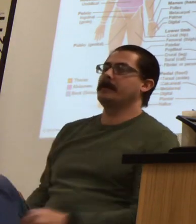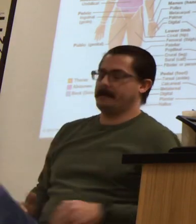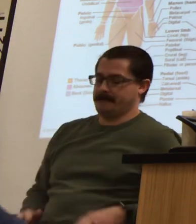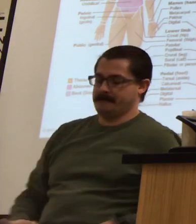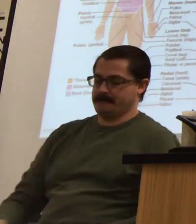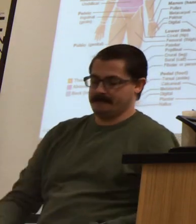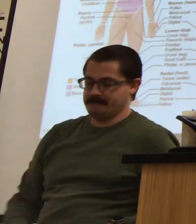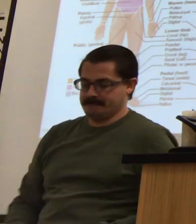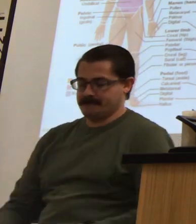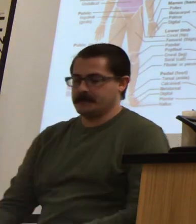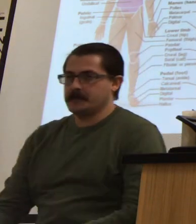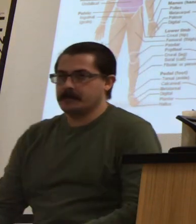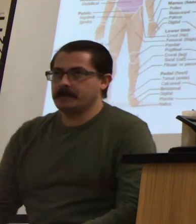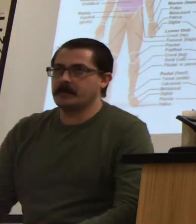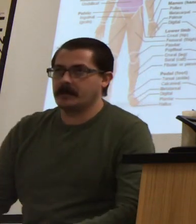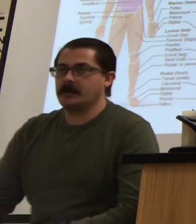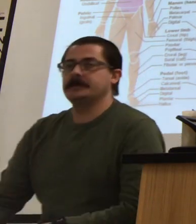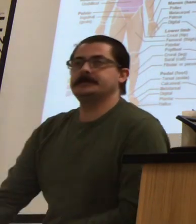Between